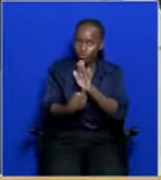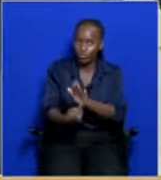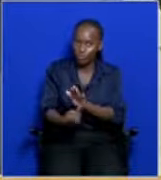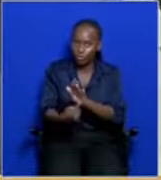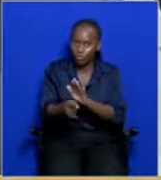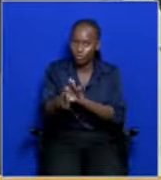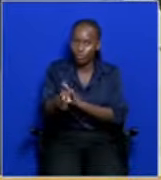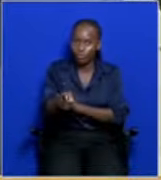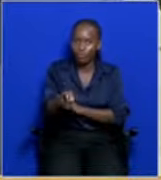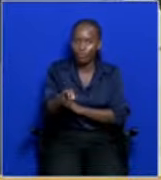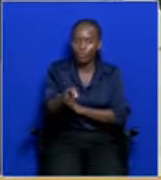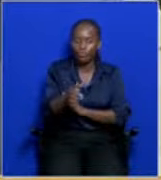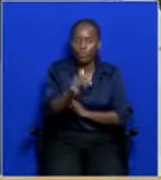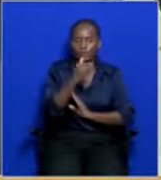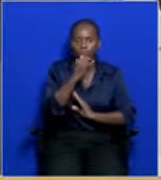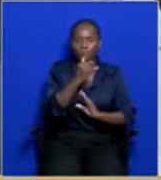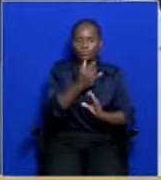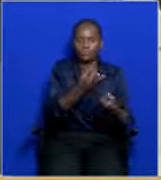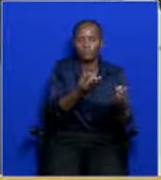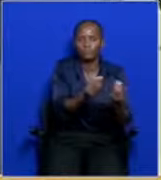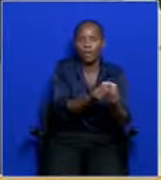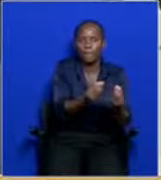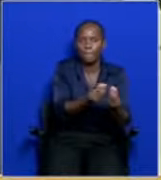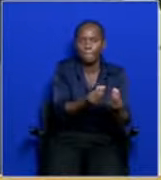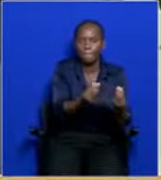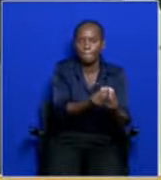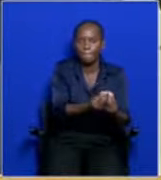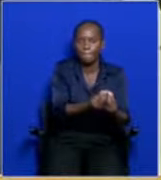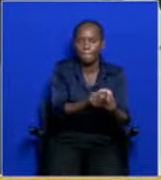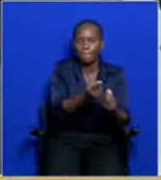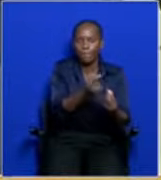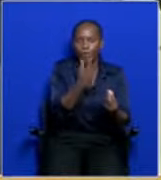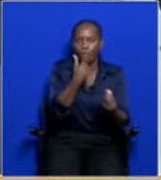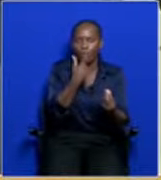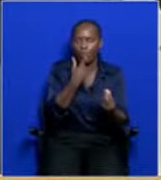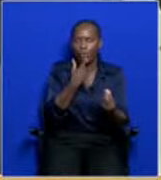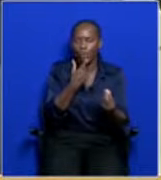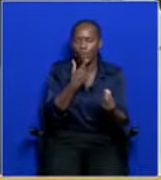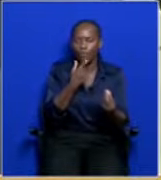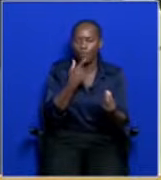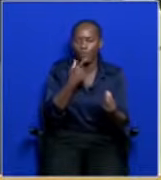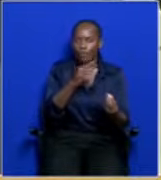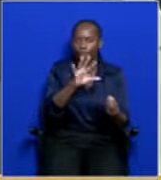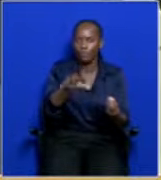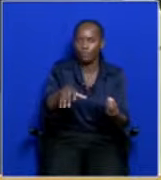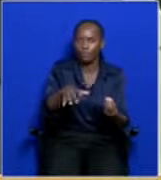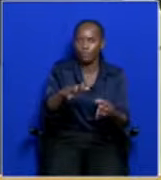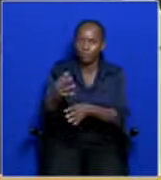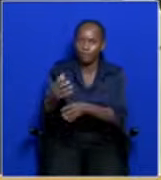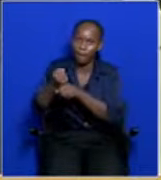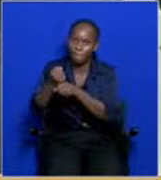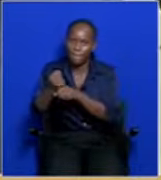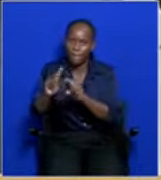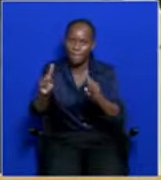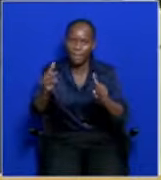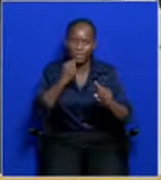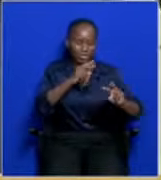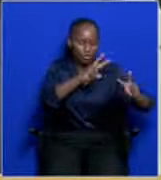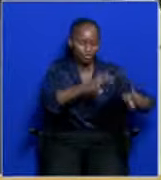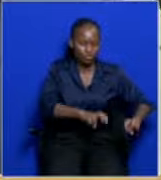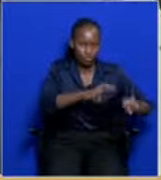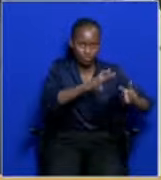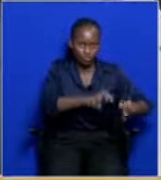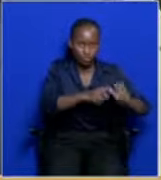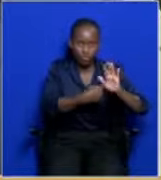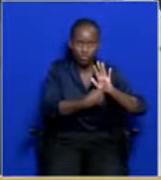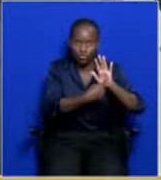as abandoned. However, the investigation revealed that the exhibit was seized from the store and